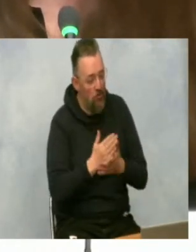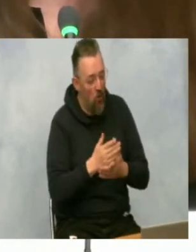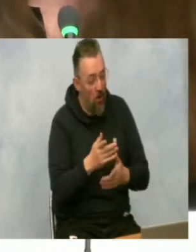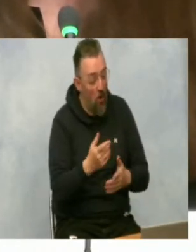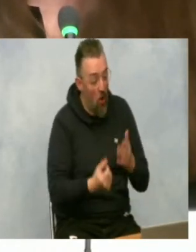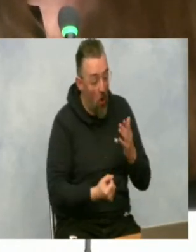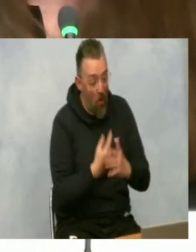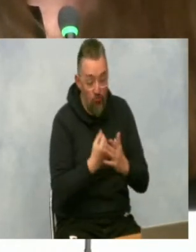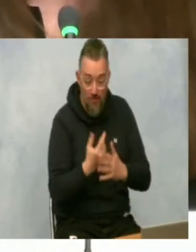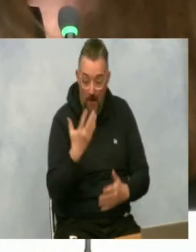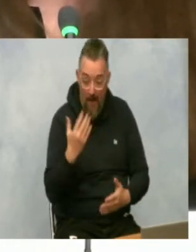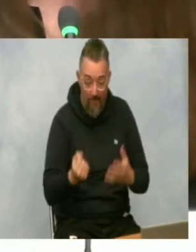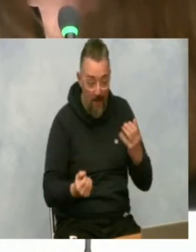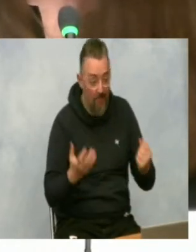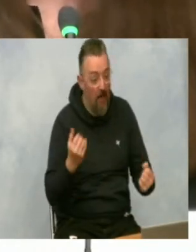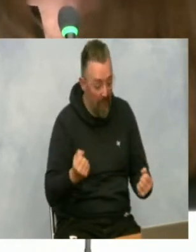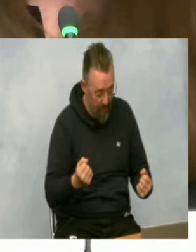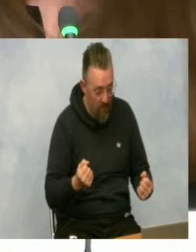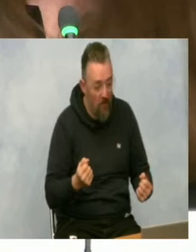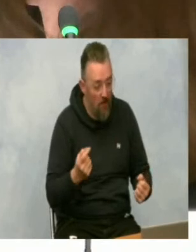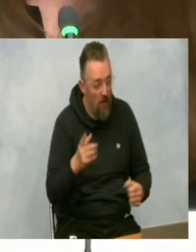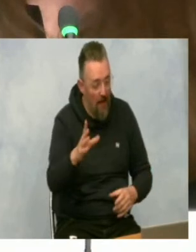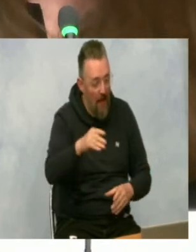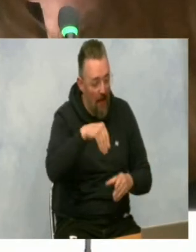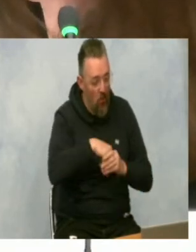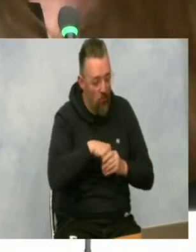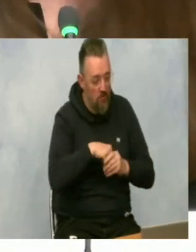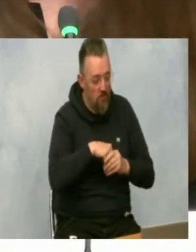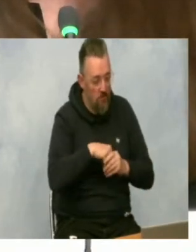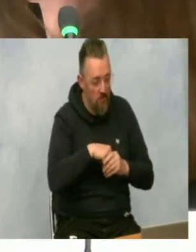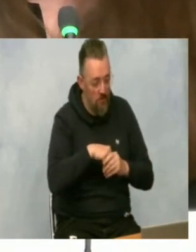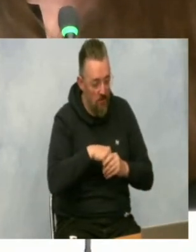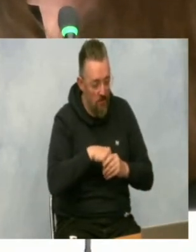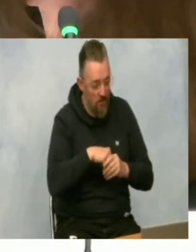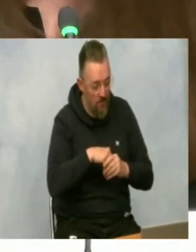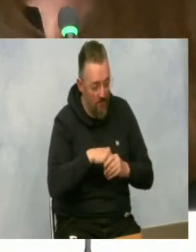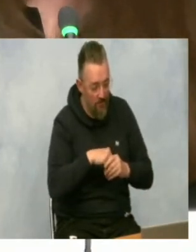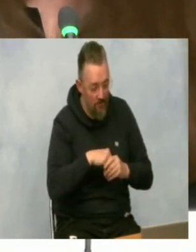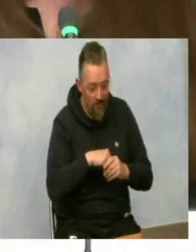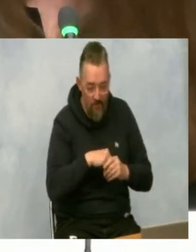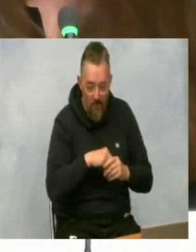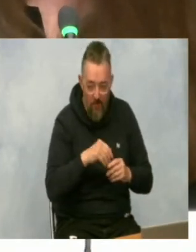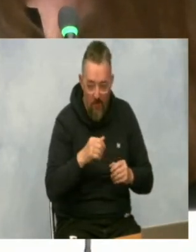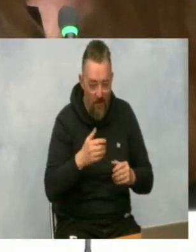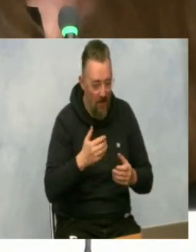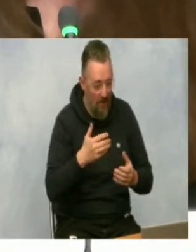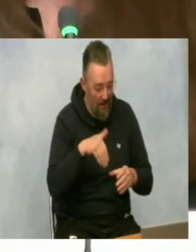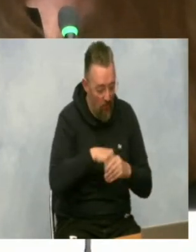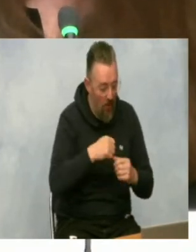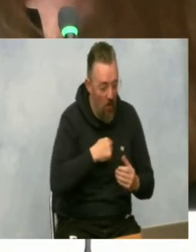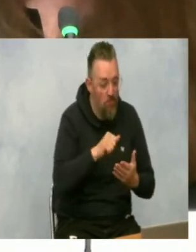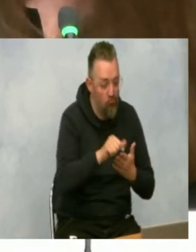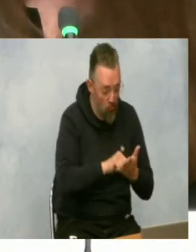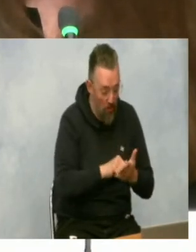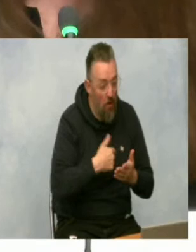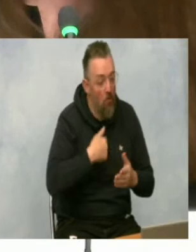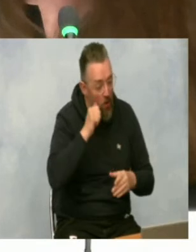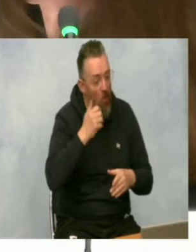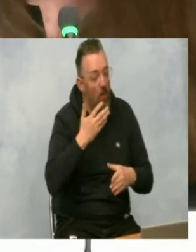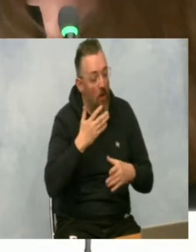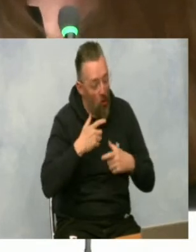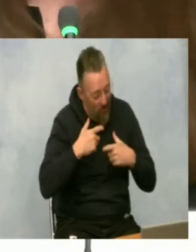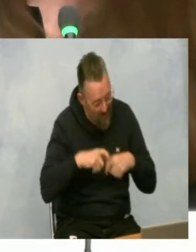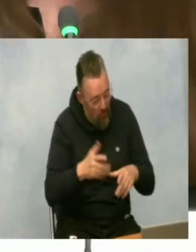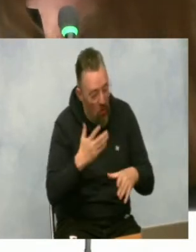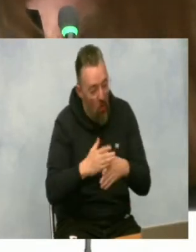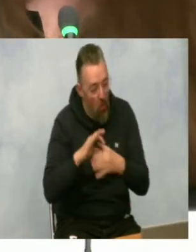arise and they're included in the SHIP, they're included in the housing, affordable housing supply programme, and we'll continue to work with RSLs,